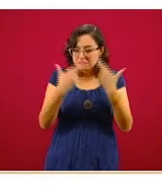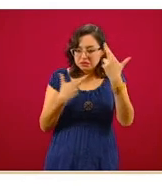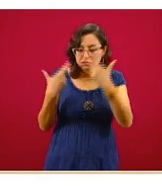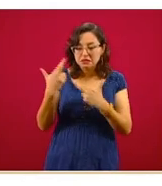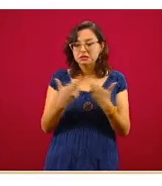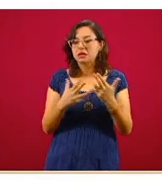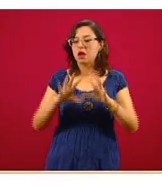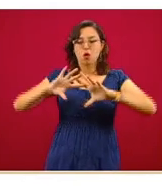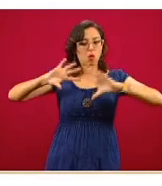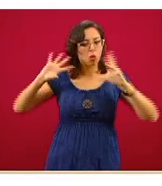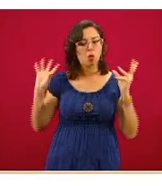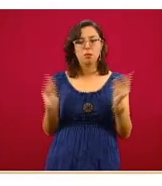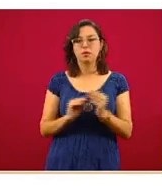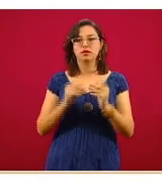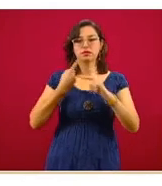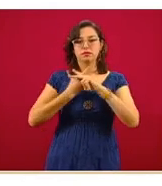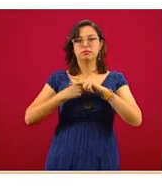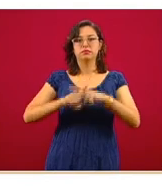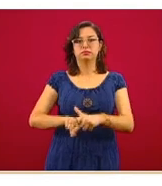studied.